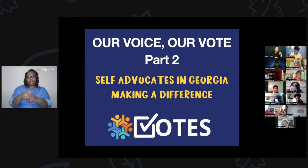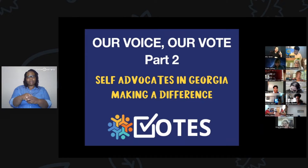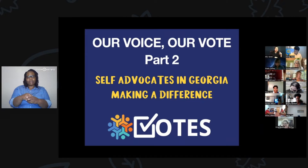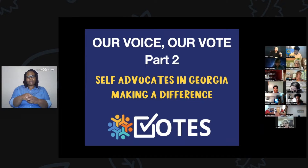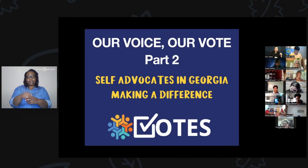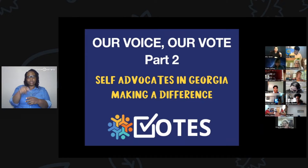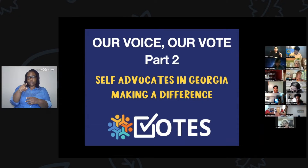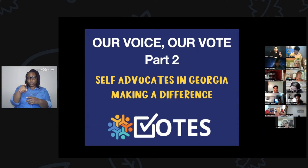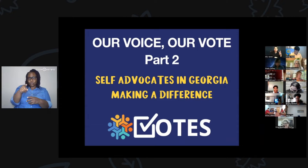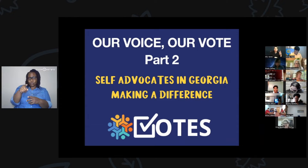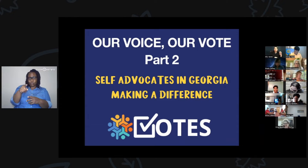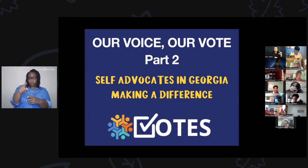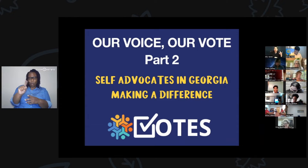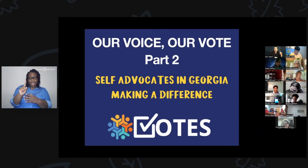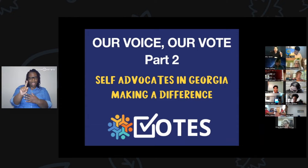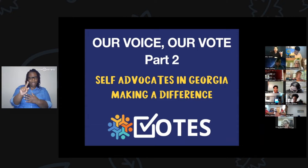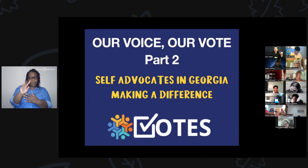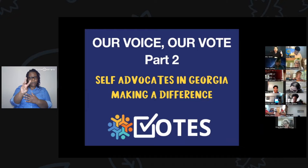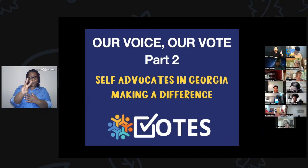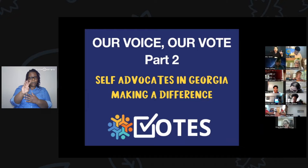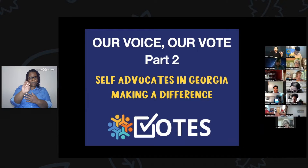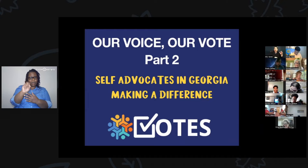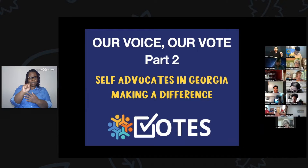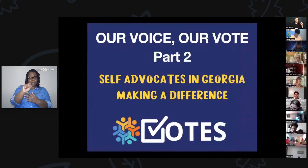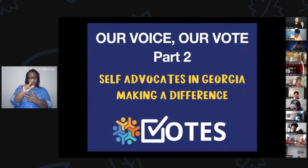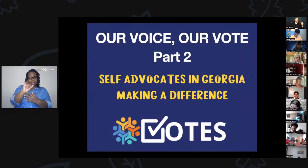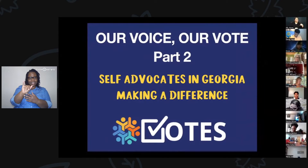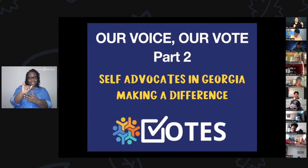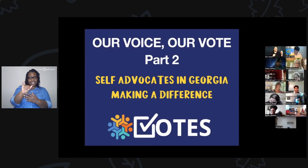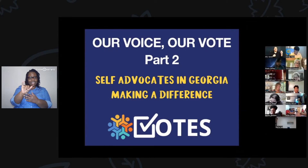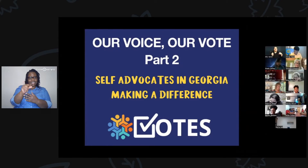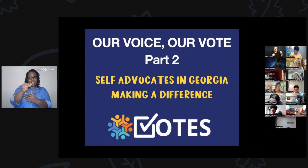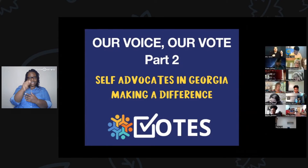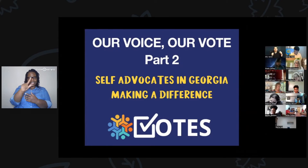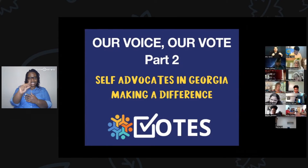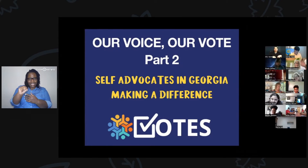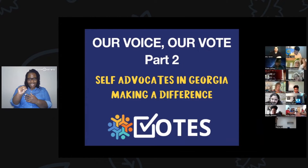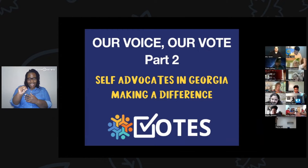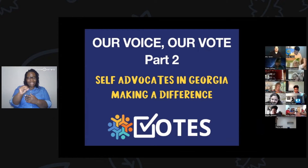Wesley Glen? River Edge.